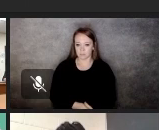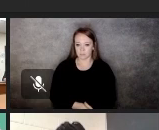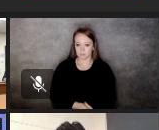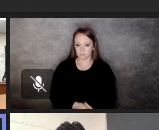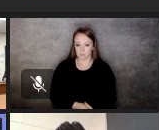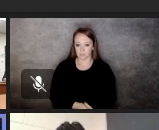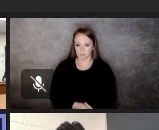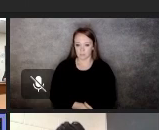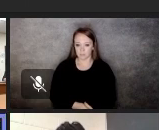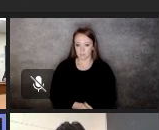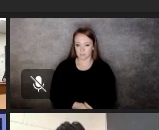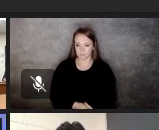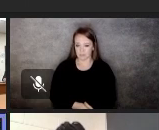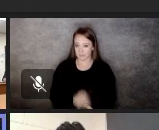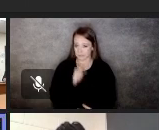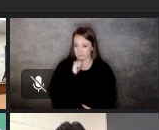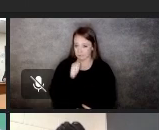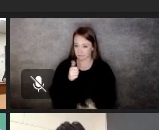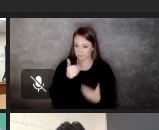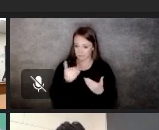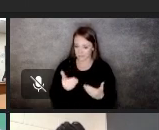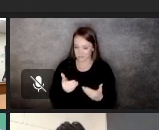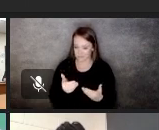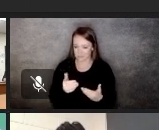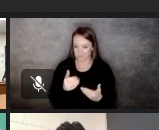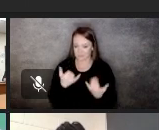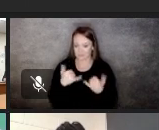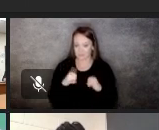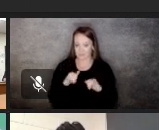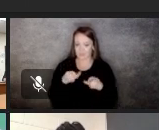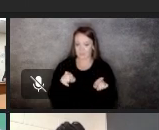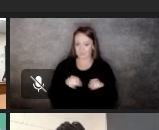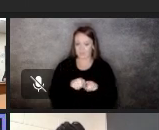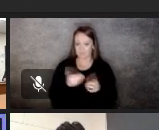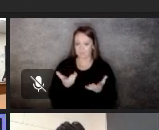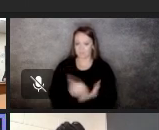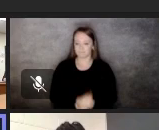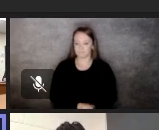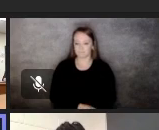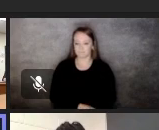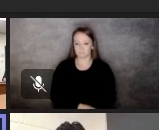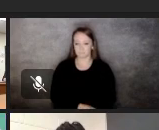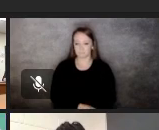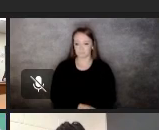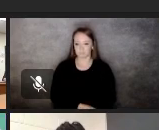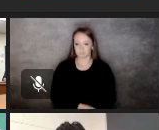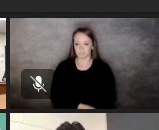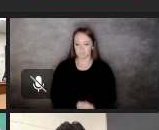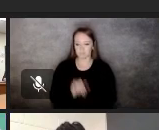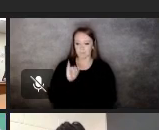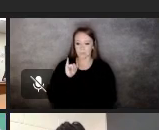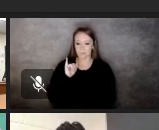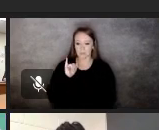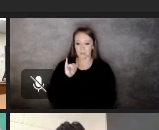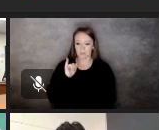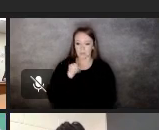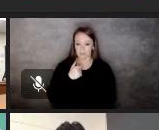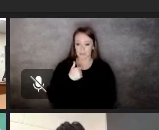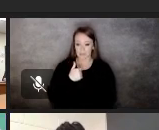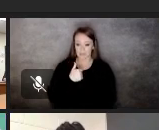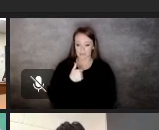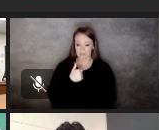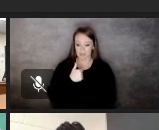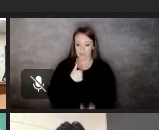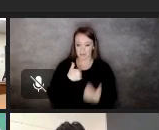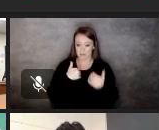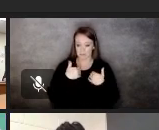Did it not advance? It did not advance. Question. Now, if I do have my slide deck available, if